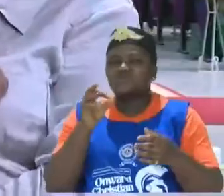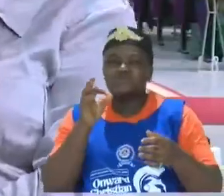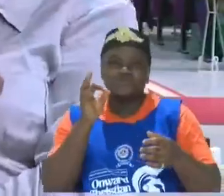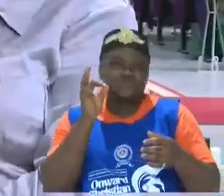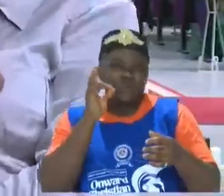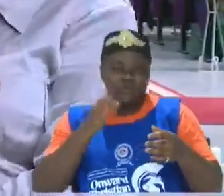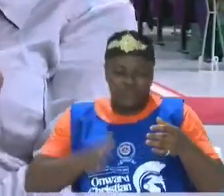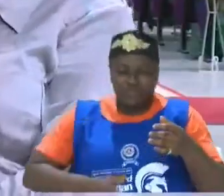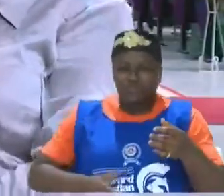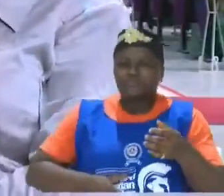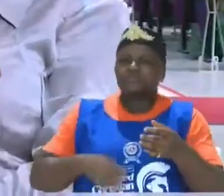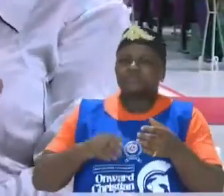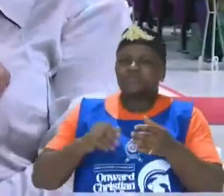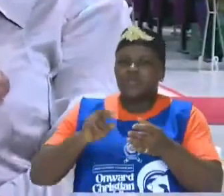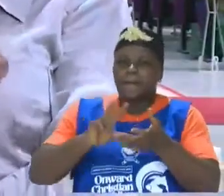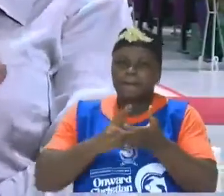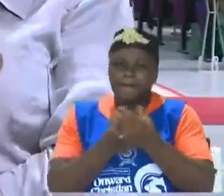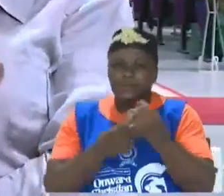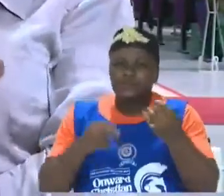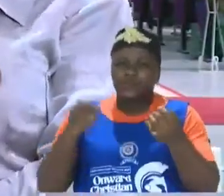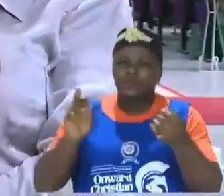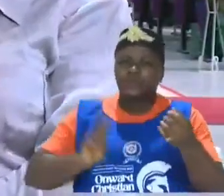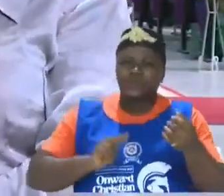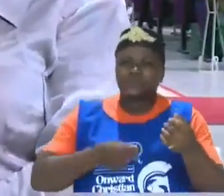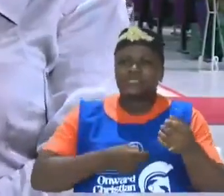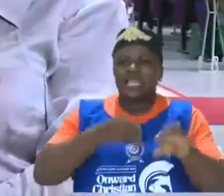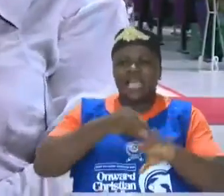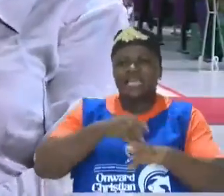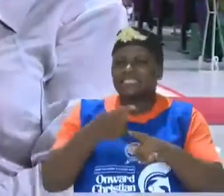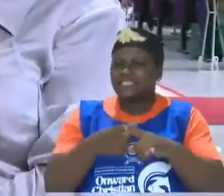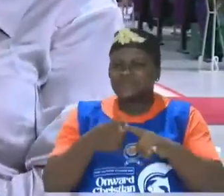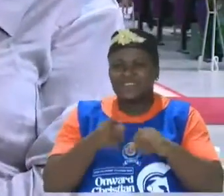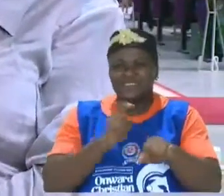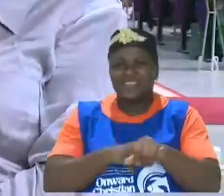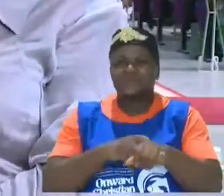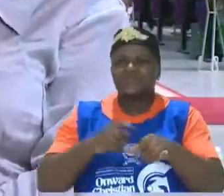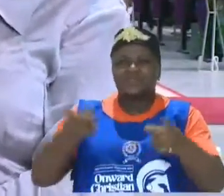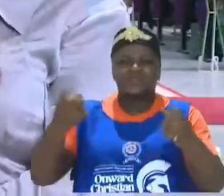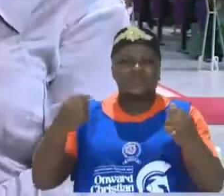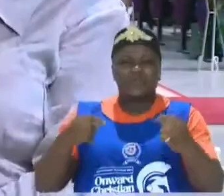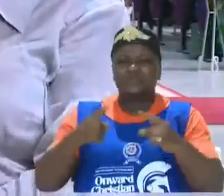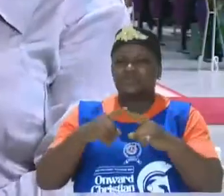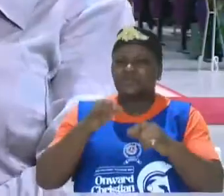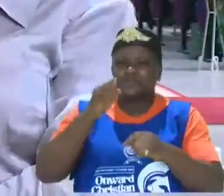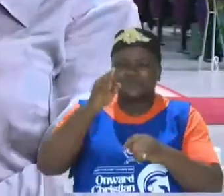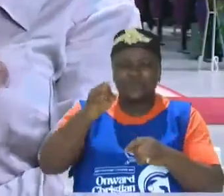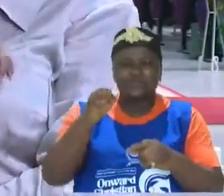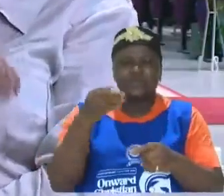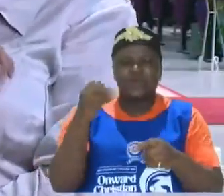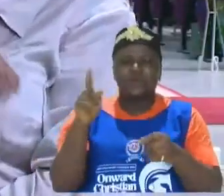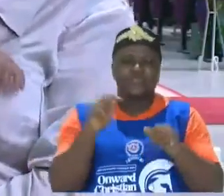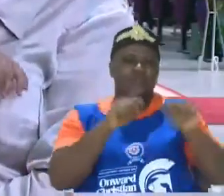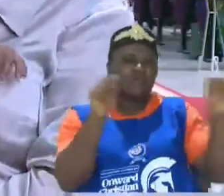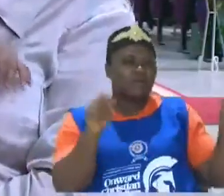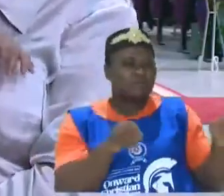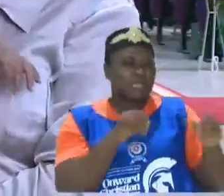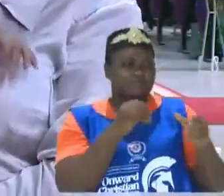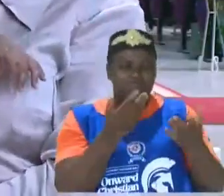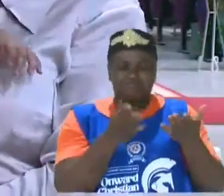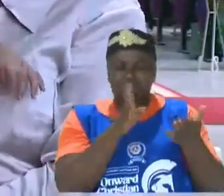both of us, at different times, would either come to the front of the altar at the old auditorium or go